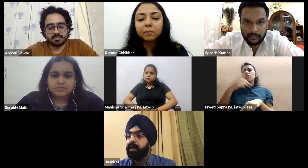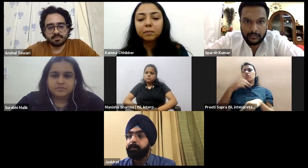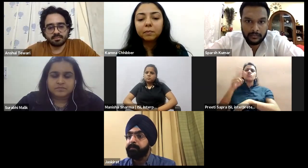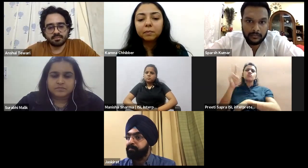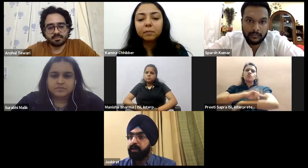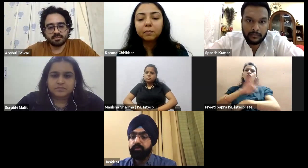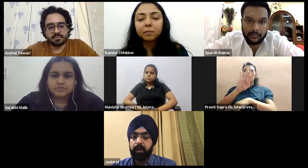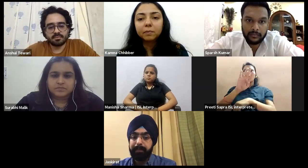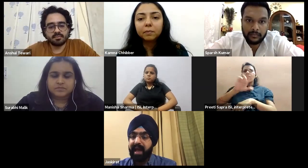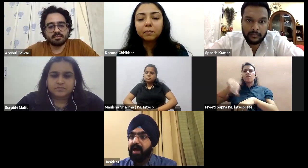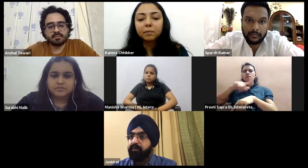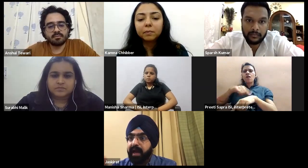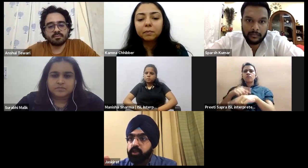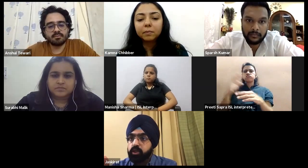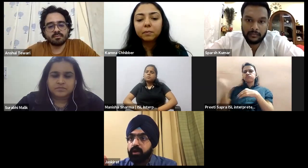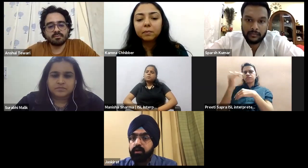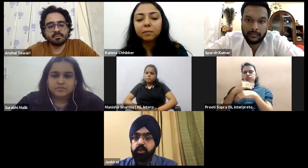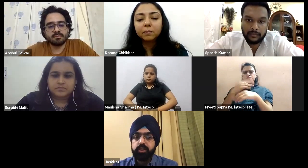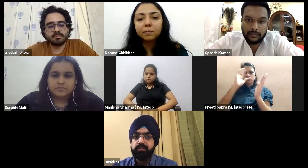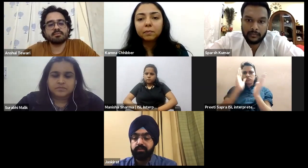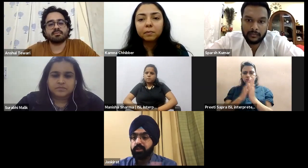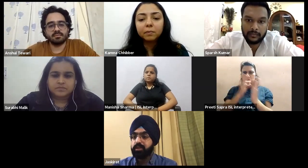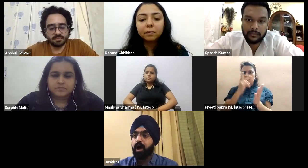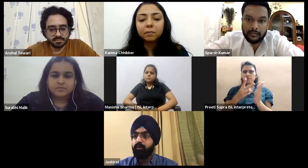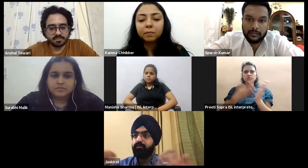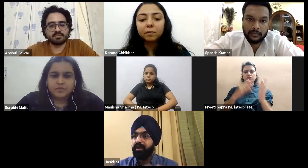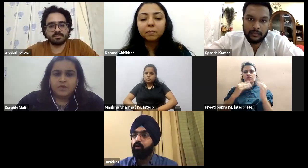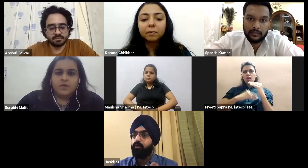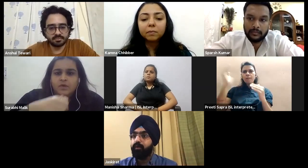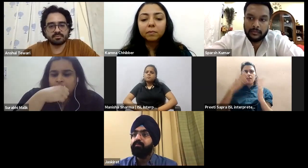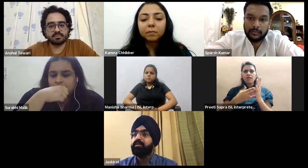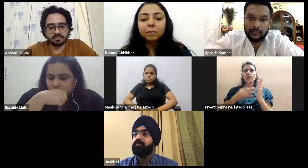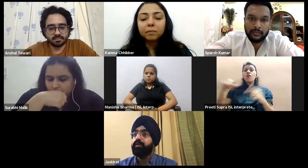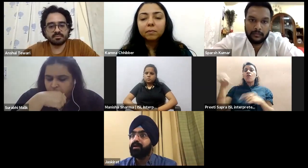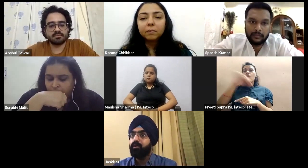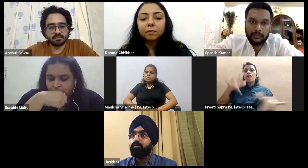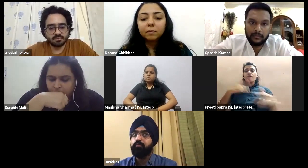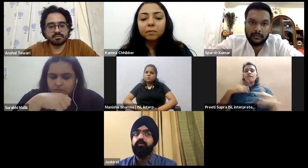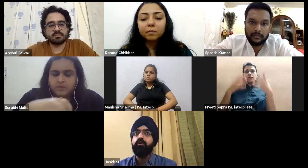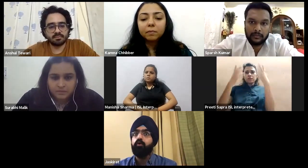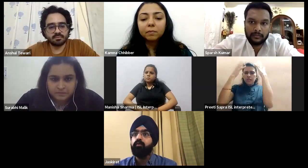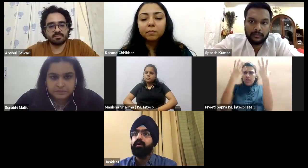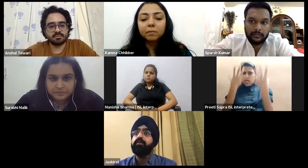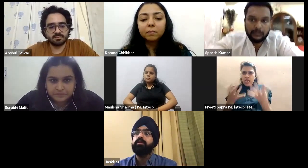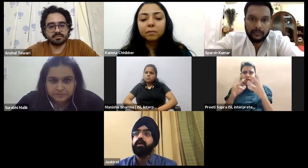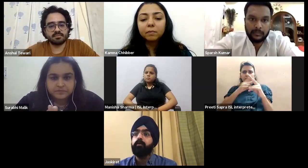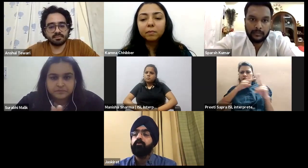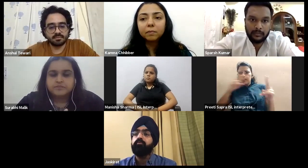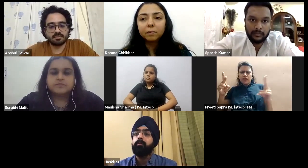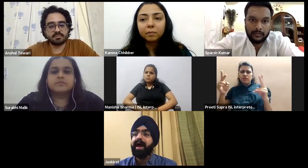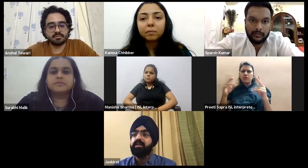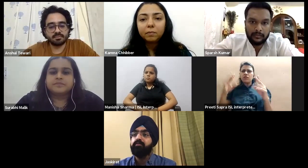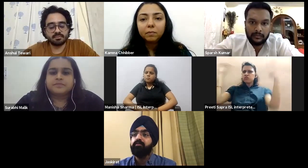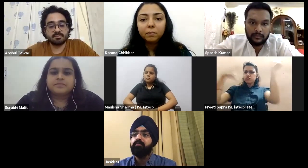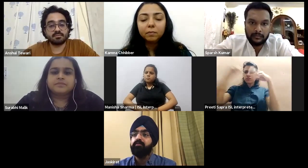channels opened up, it was a complete avalanche. Just how we feel overwhelmed with the fake news, we were overwhelmed with the tip-offs